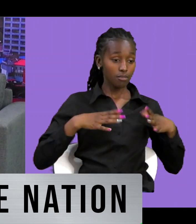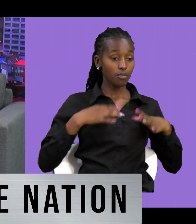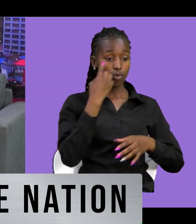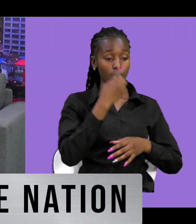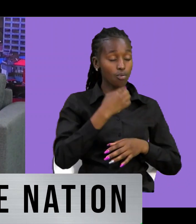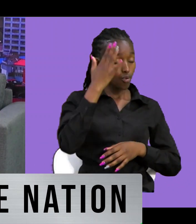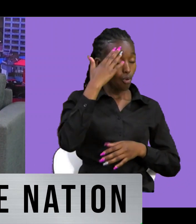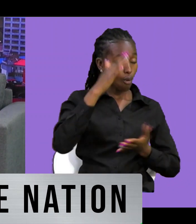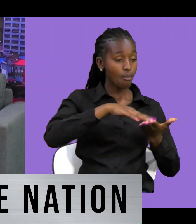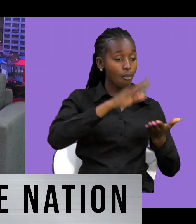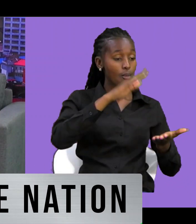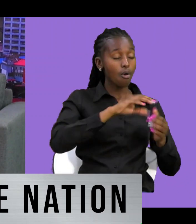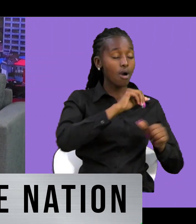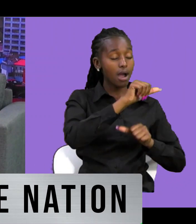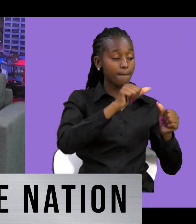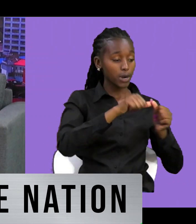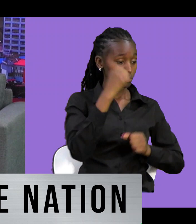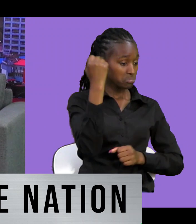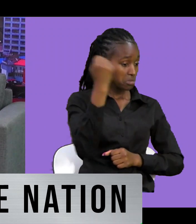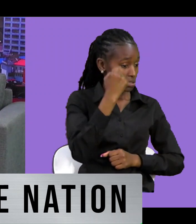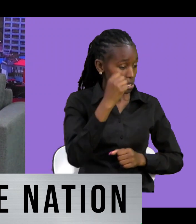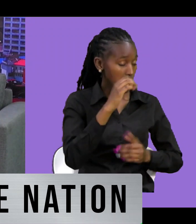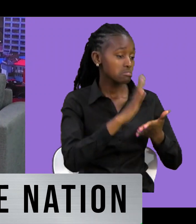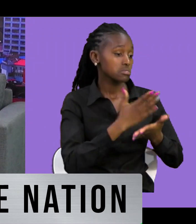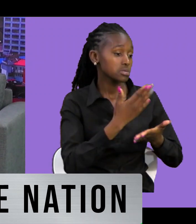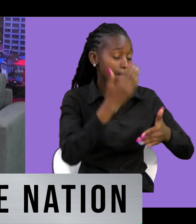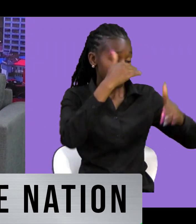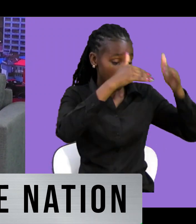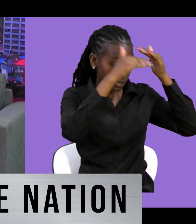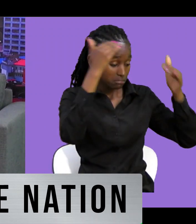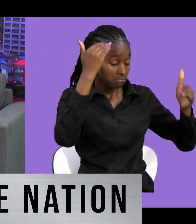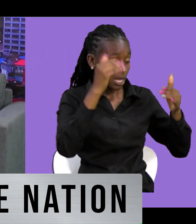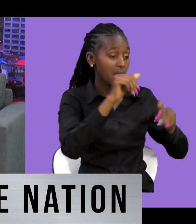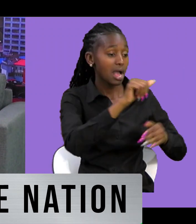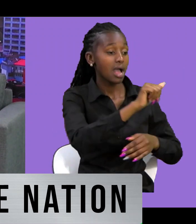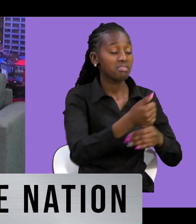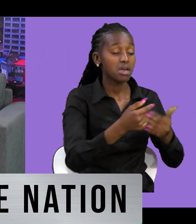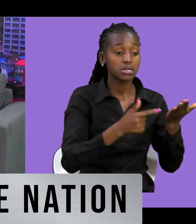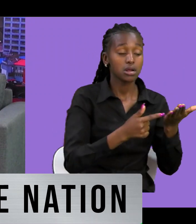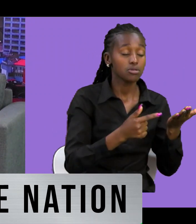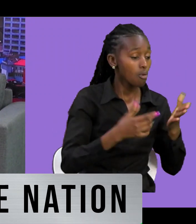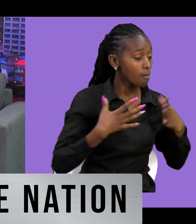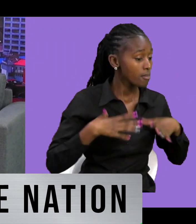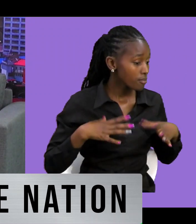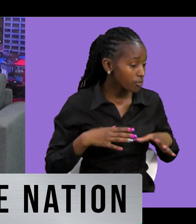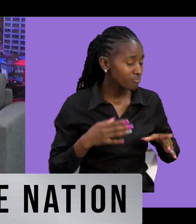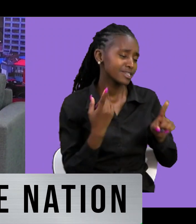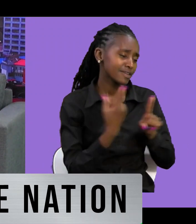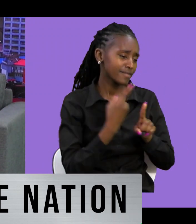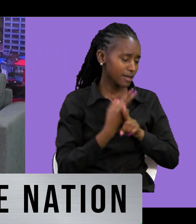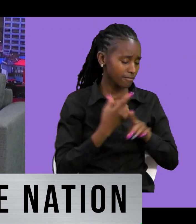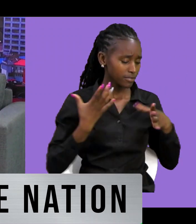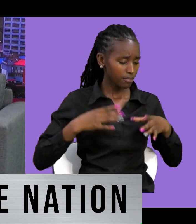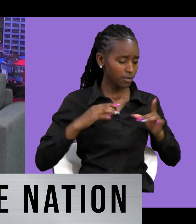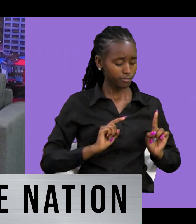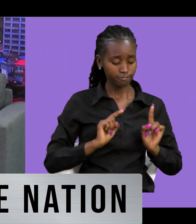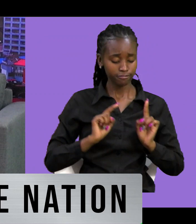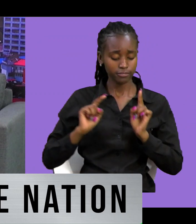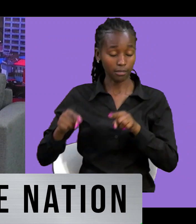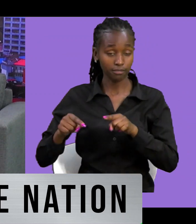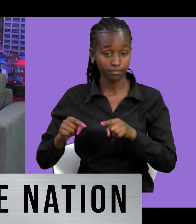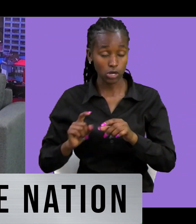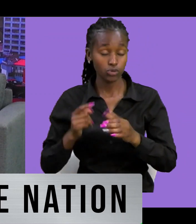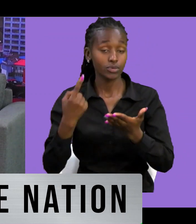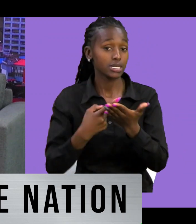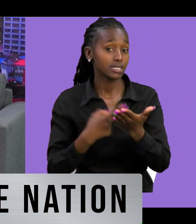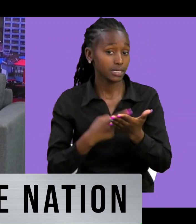politics, maybe professionals or technical, people who are technical. But I wanted to have you as a